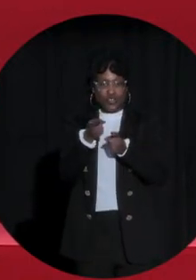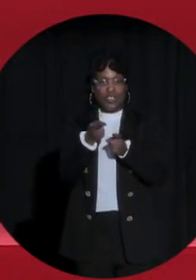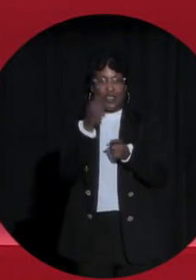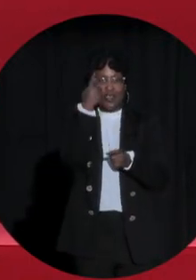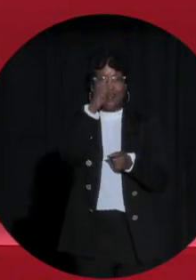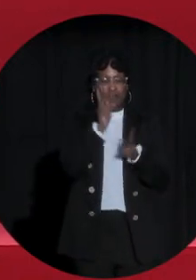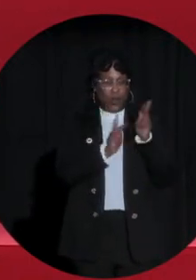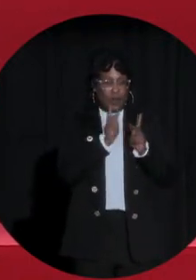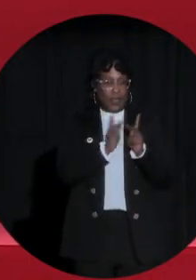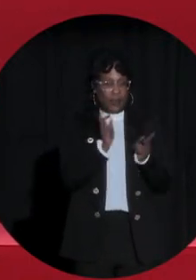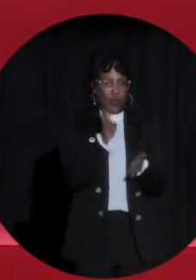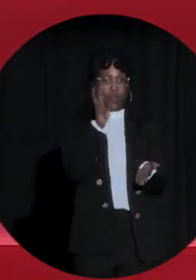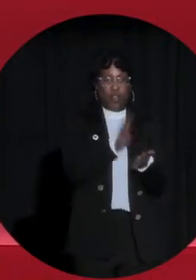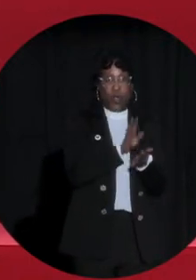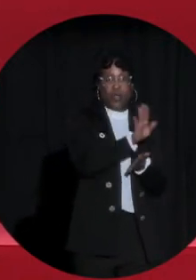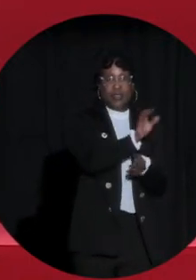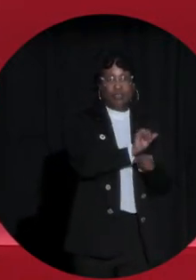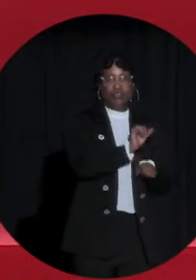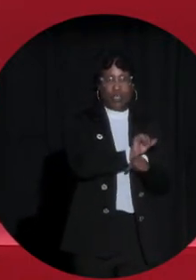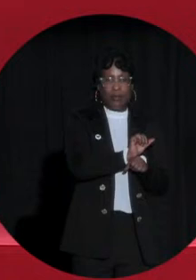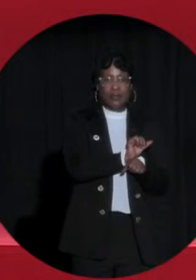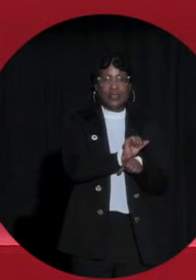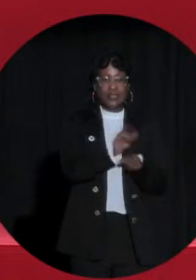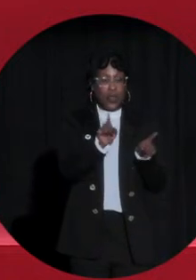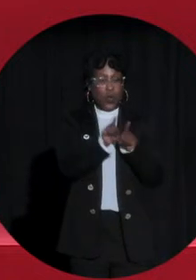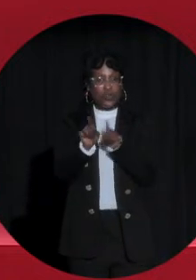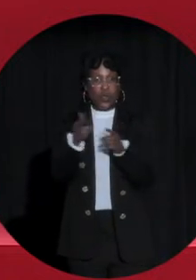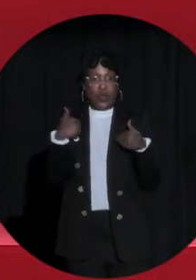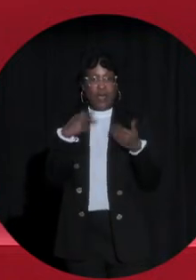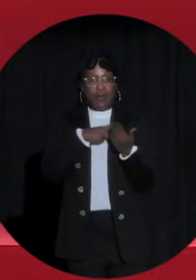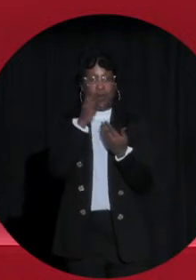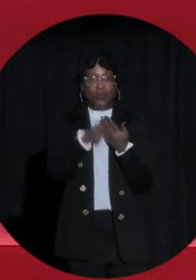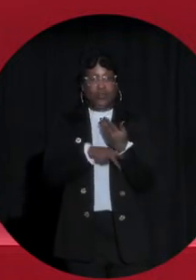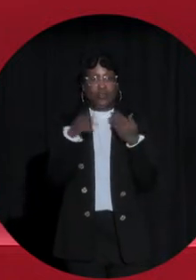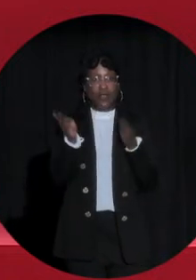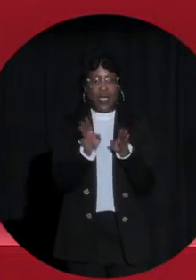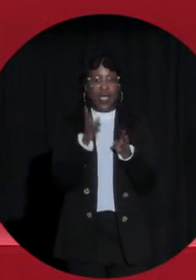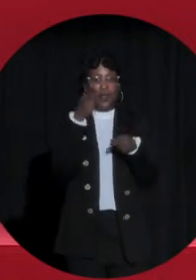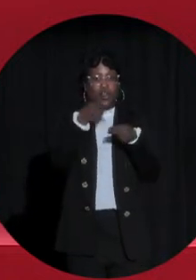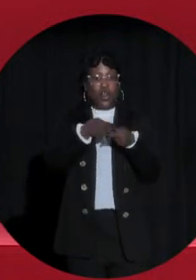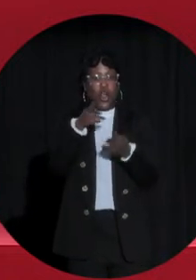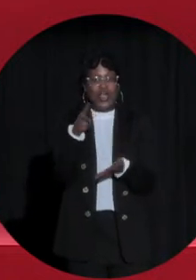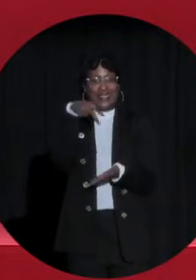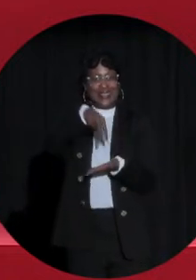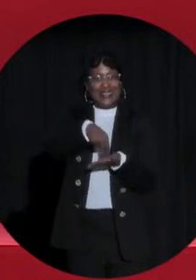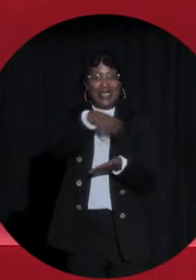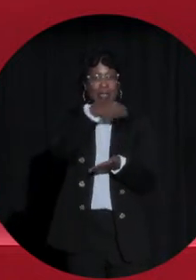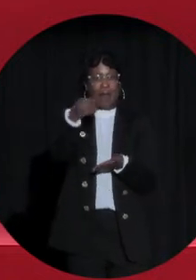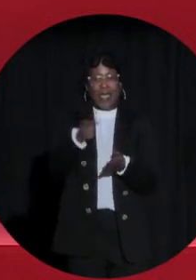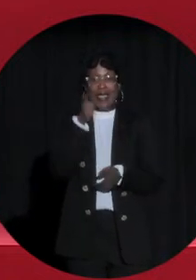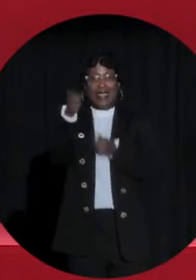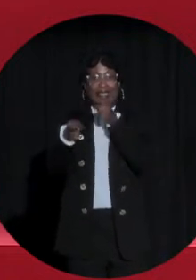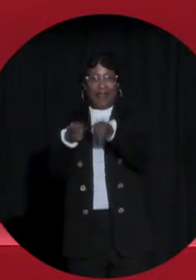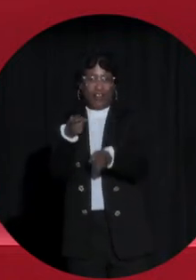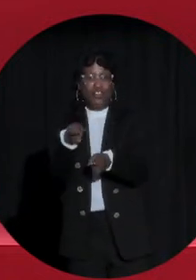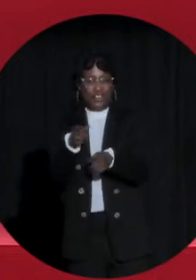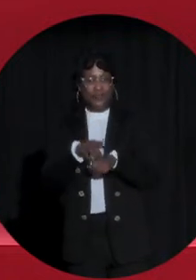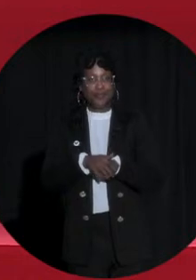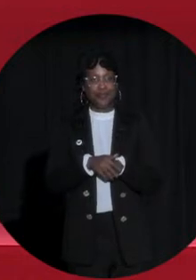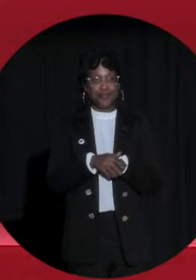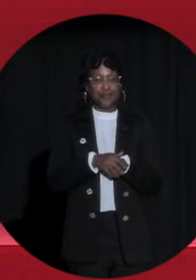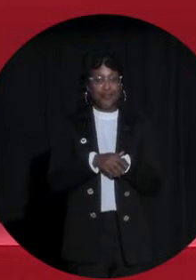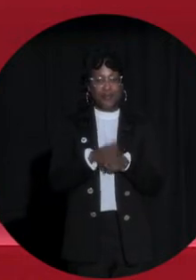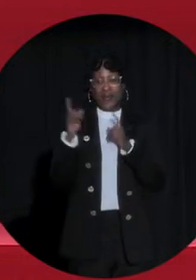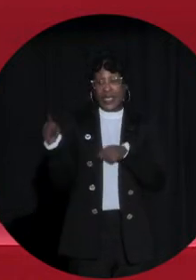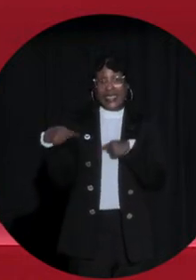small businesses keep their doors open called Stand Up and Deliver. And since we launched it in May of 2020, we've given